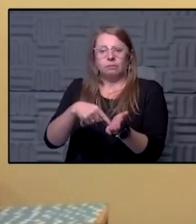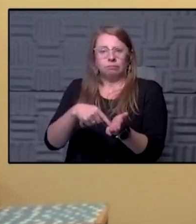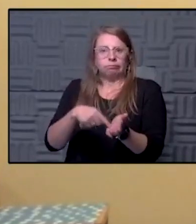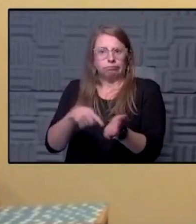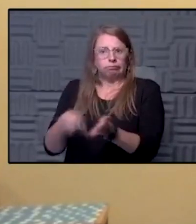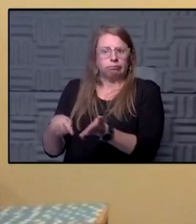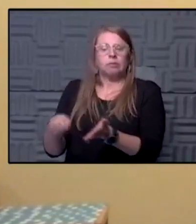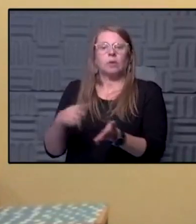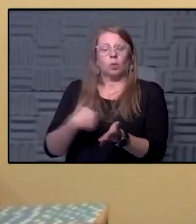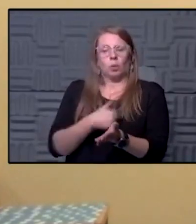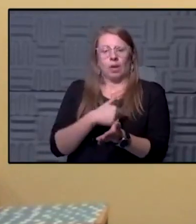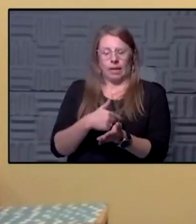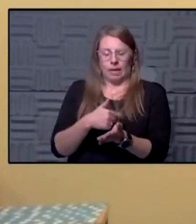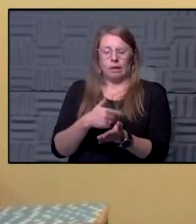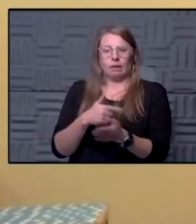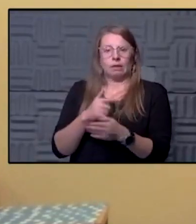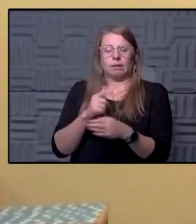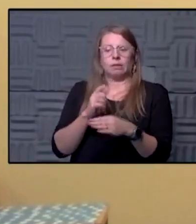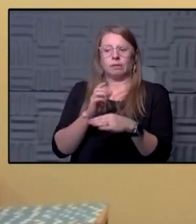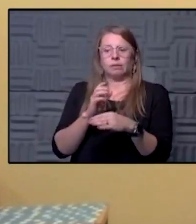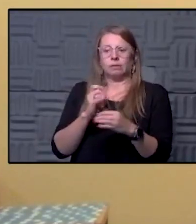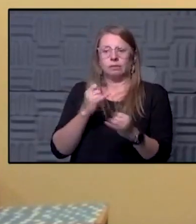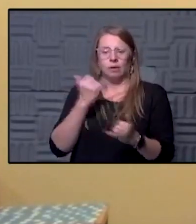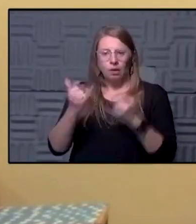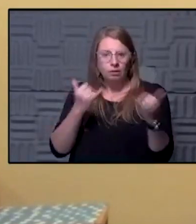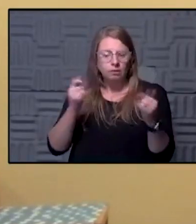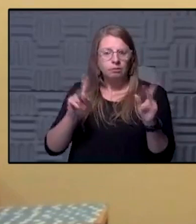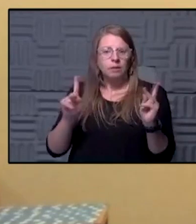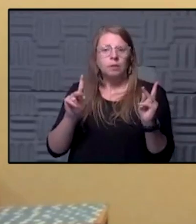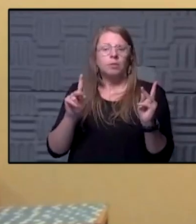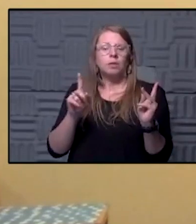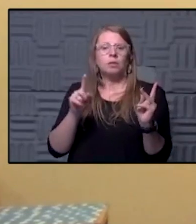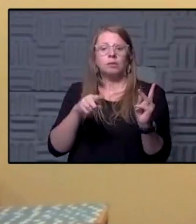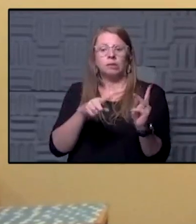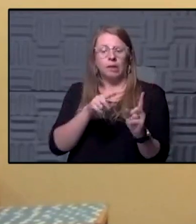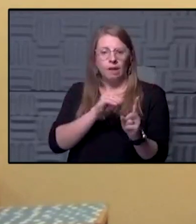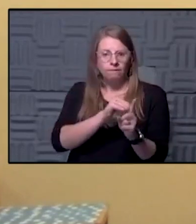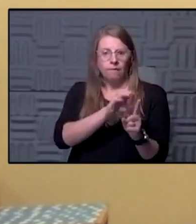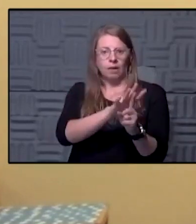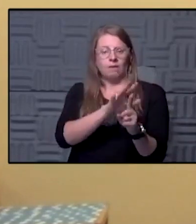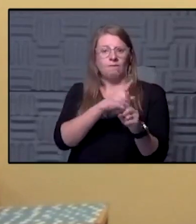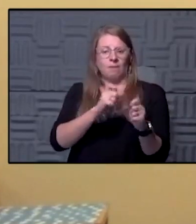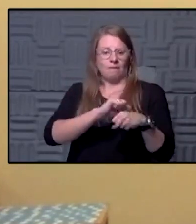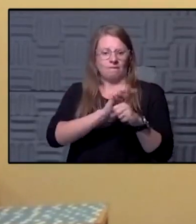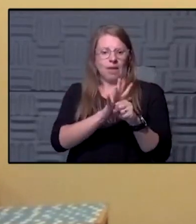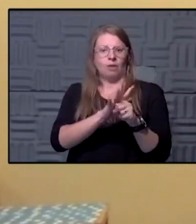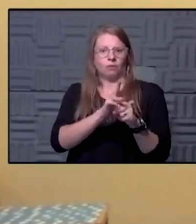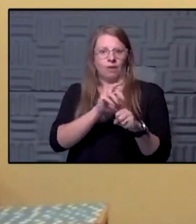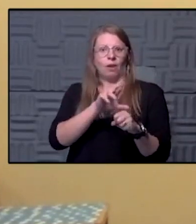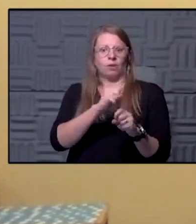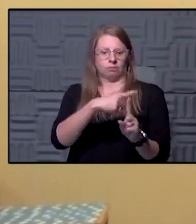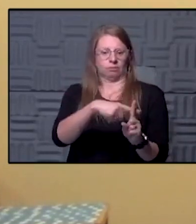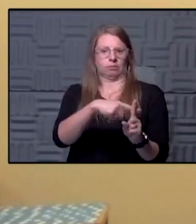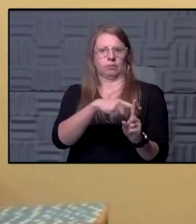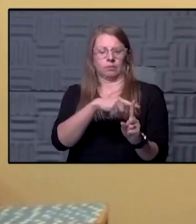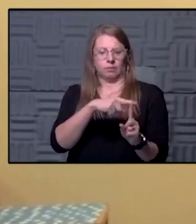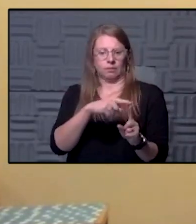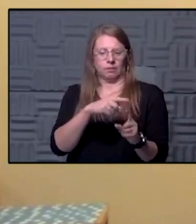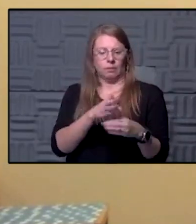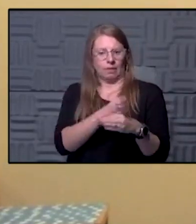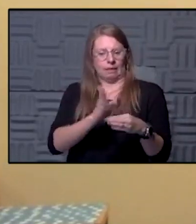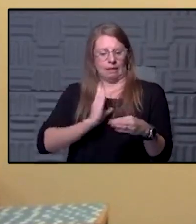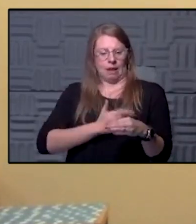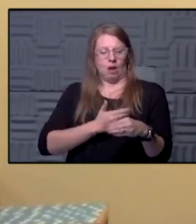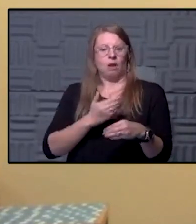are systematically calling folks who have been affected by this virus within our county and getting